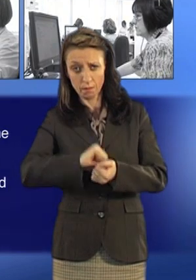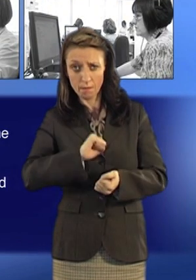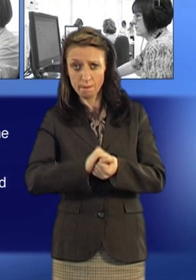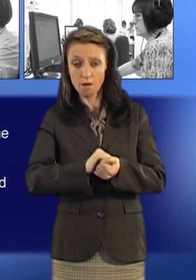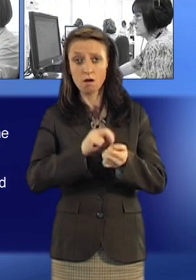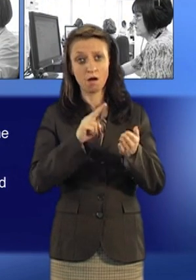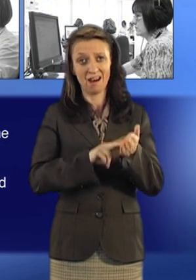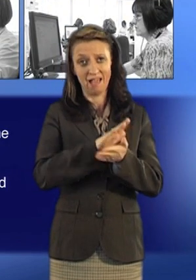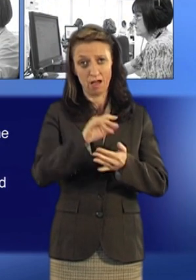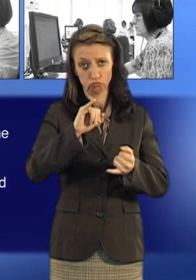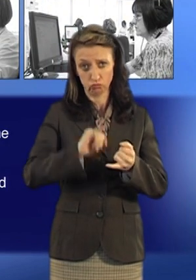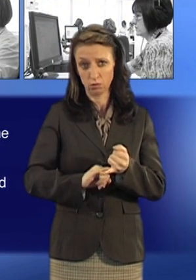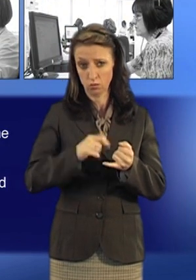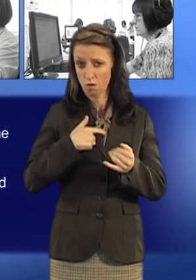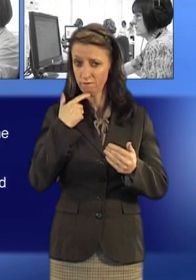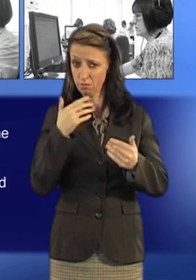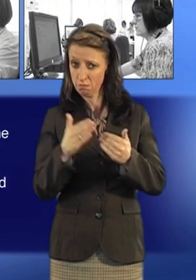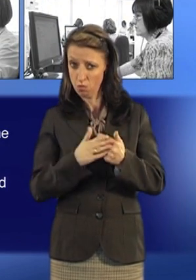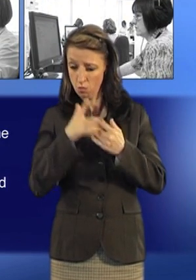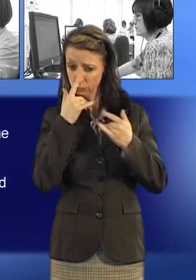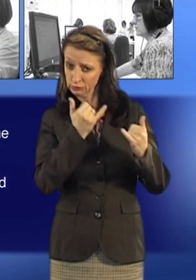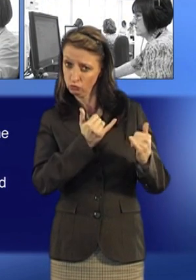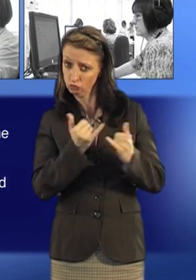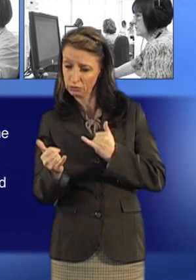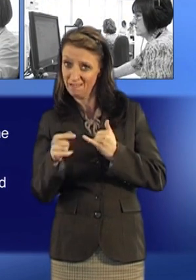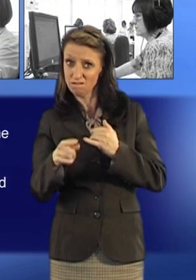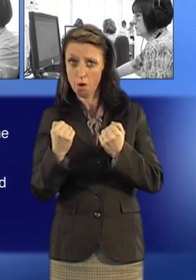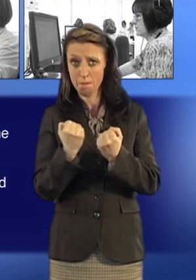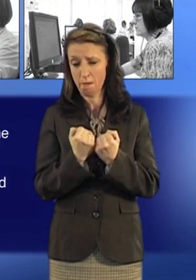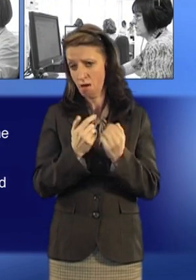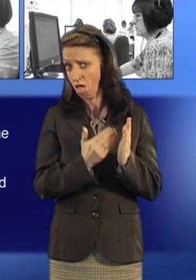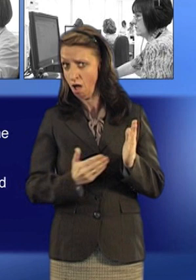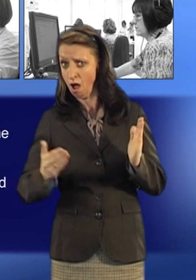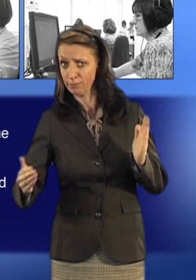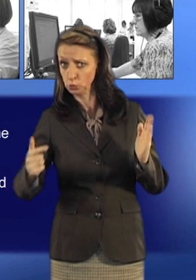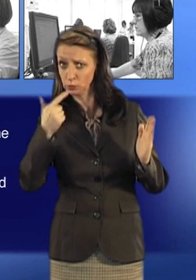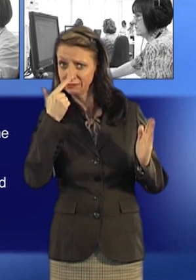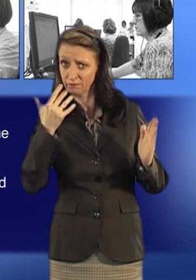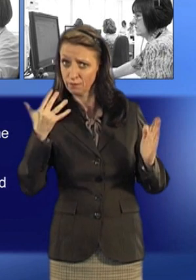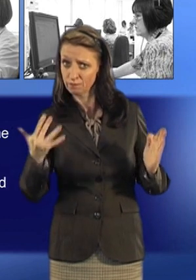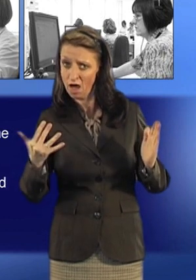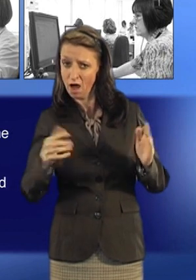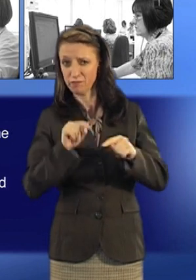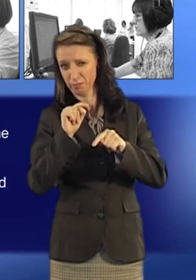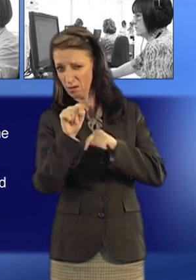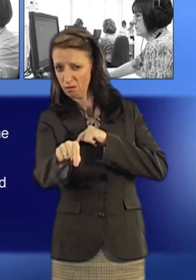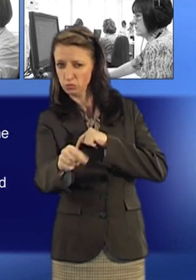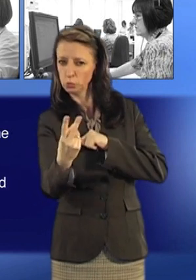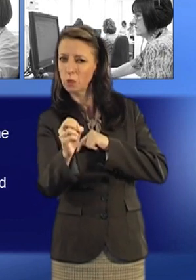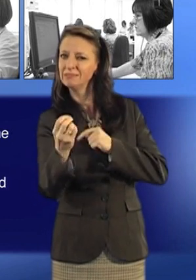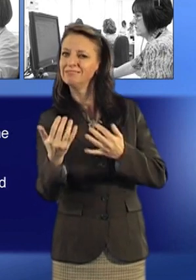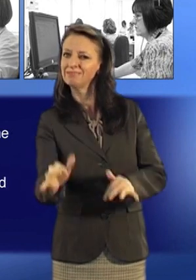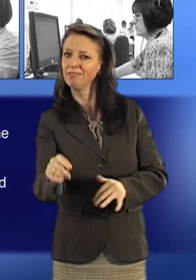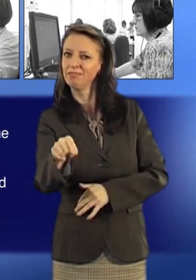It's worth remembering that even though the NHS is planning to extend bowel cancer screening to people up to the age of 75 by